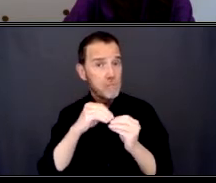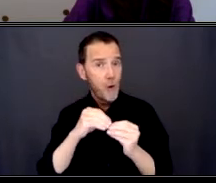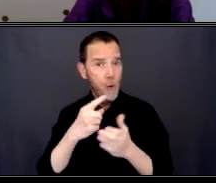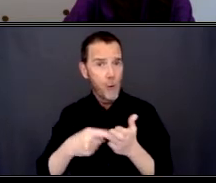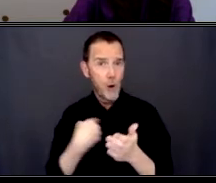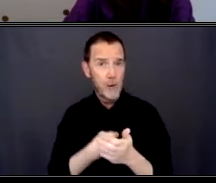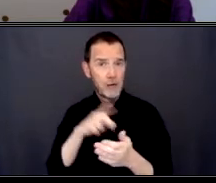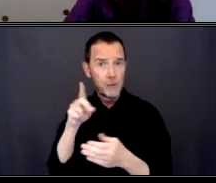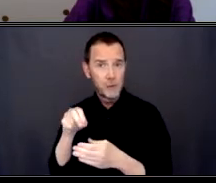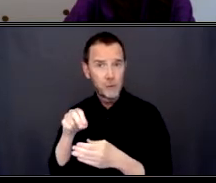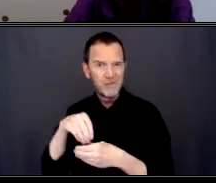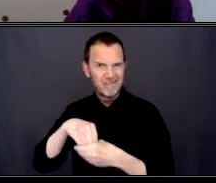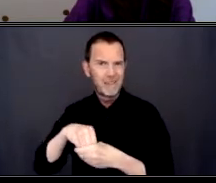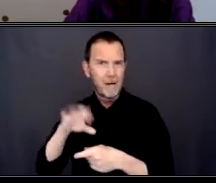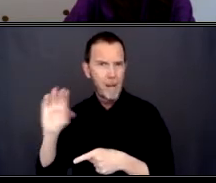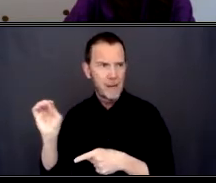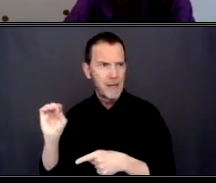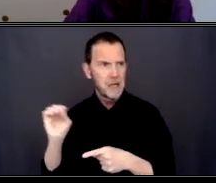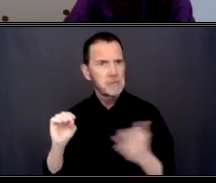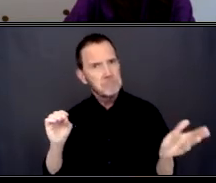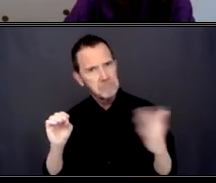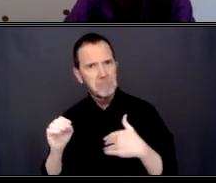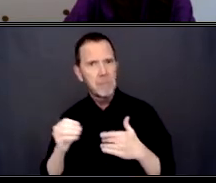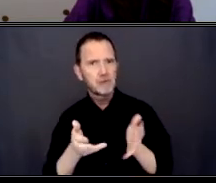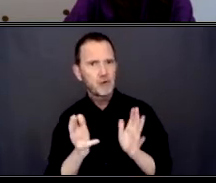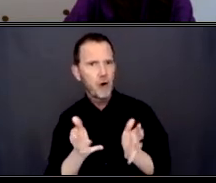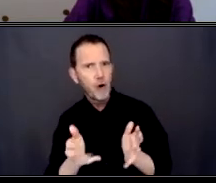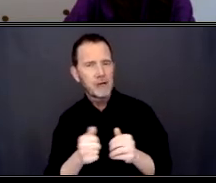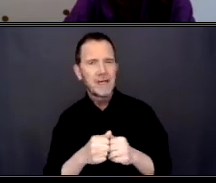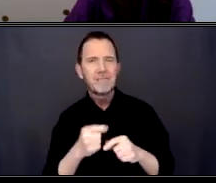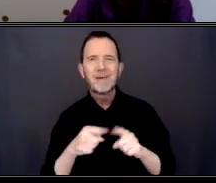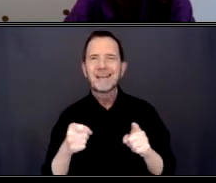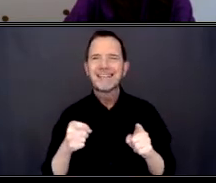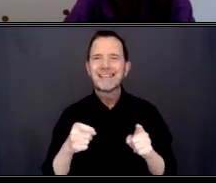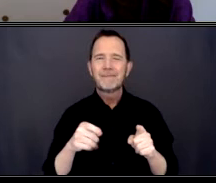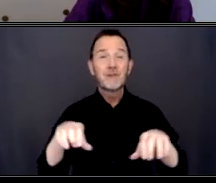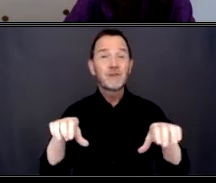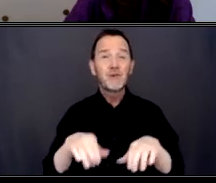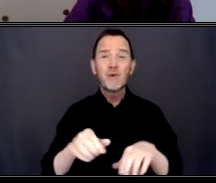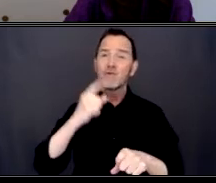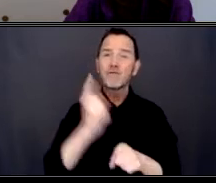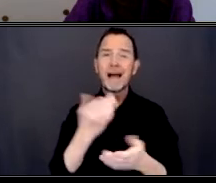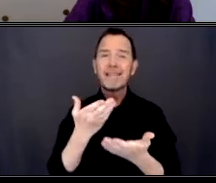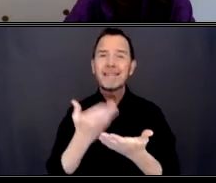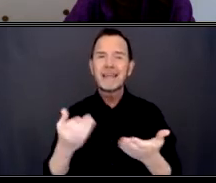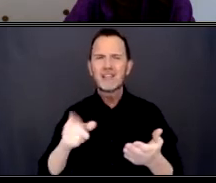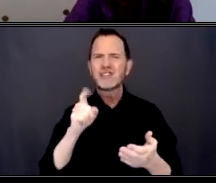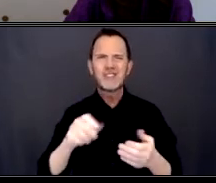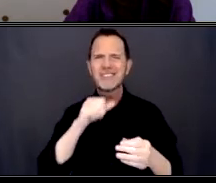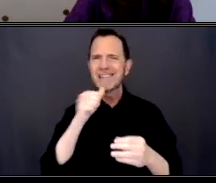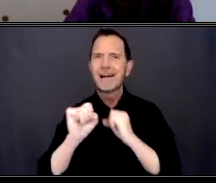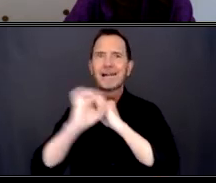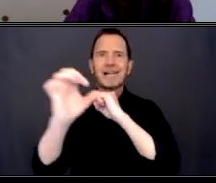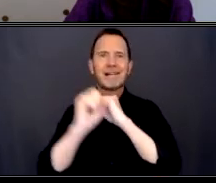this is the kind of thing that you advertise. It's just the kind of thing you do because it's the right thing to do, and the customers who care the